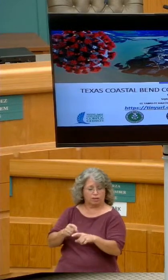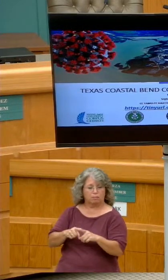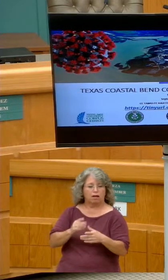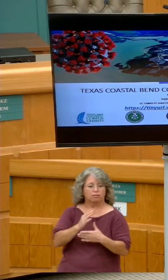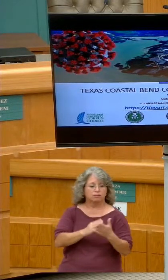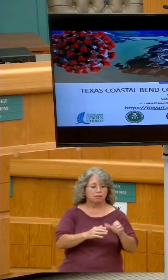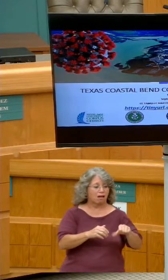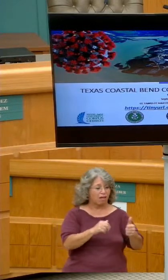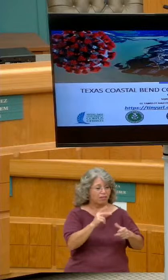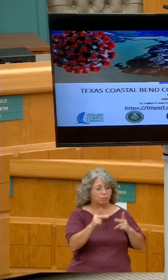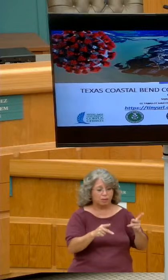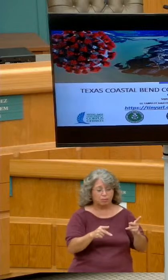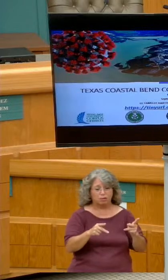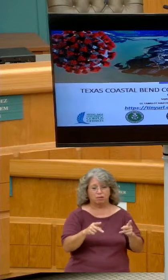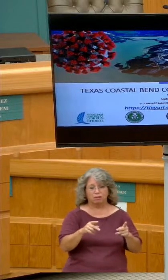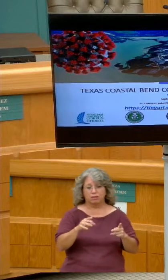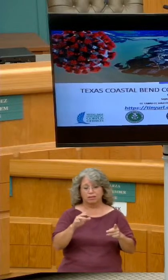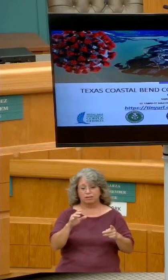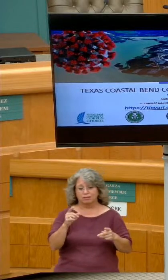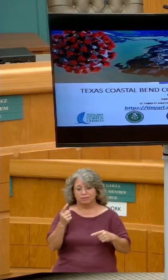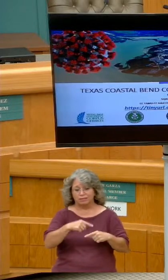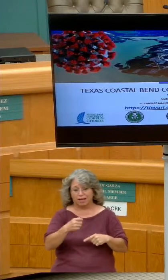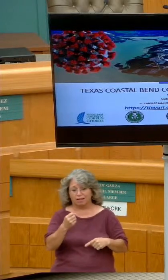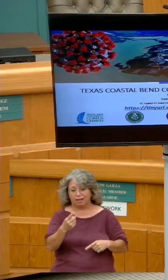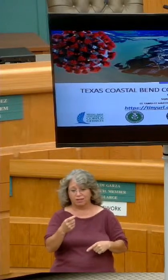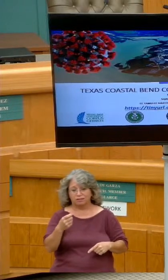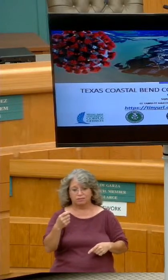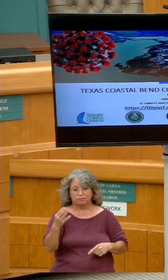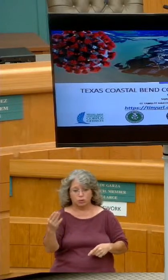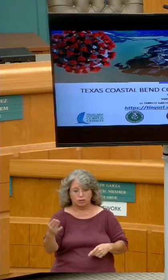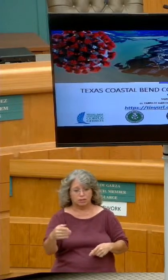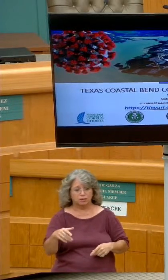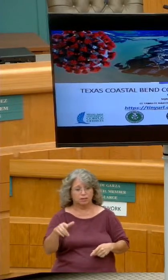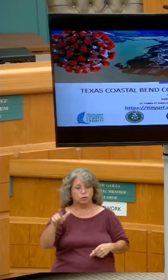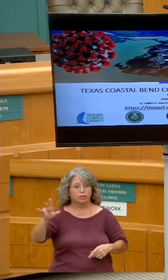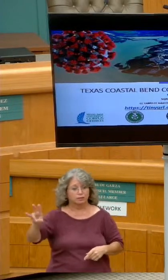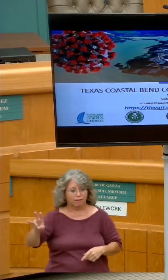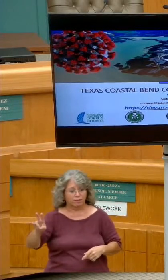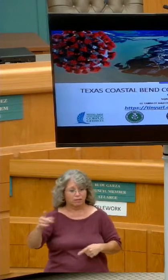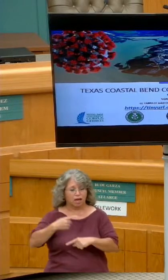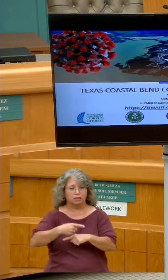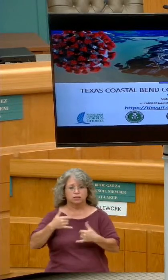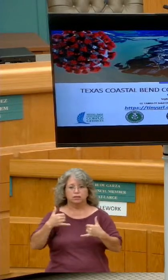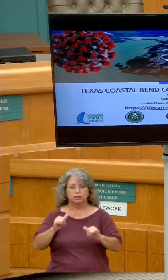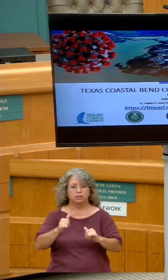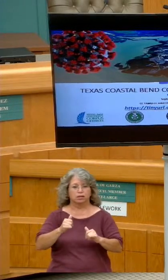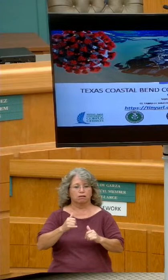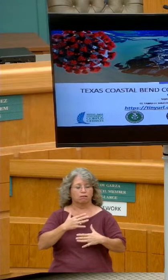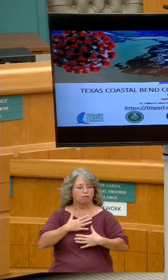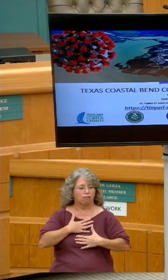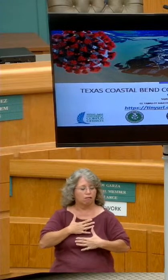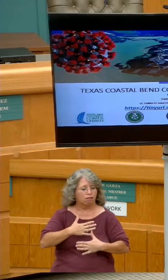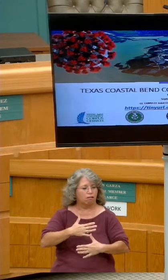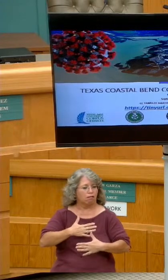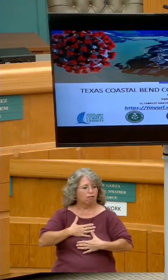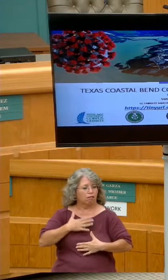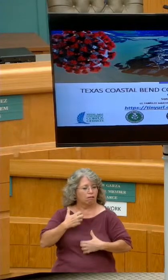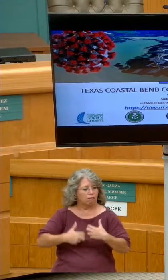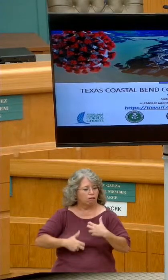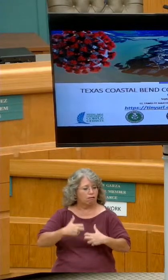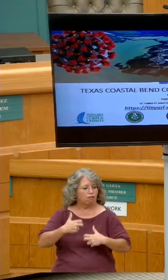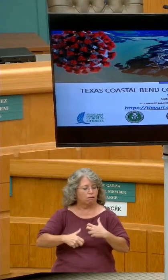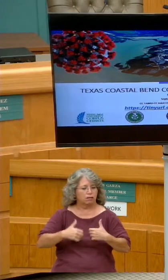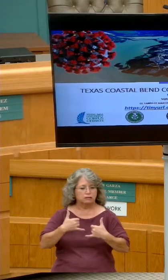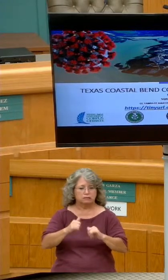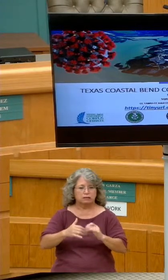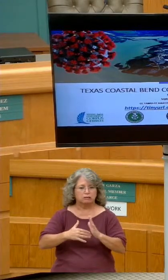that are on day 11, on day 14, on day 27, that they're still struggling to breathe. They're still having fevers